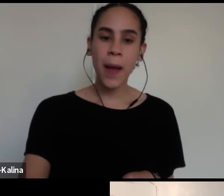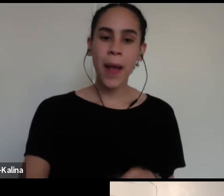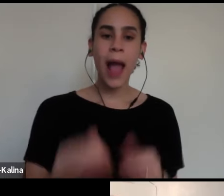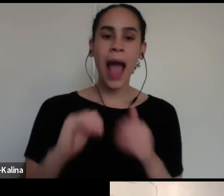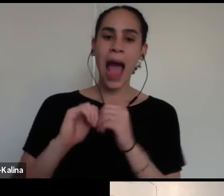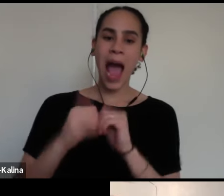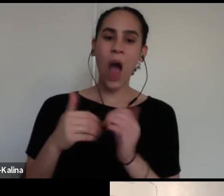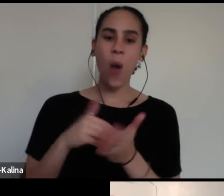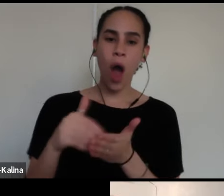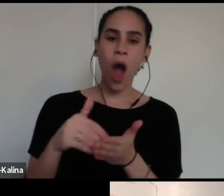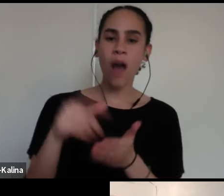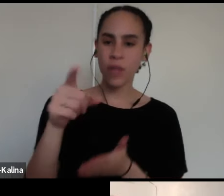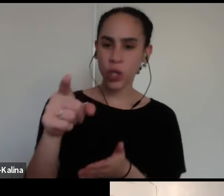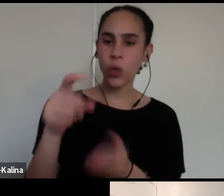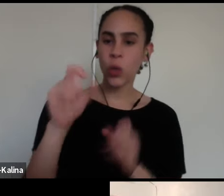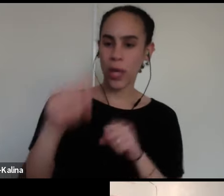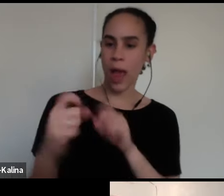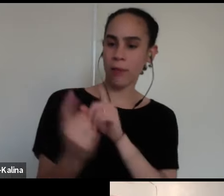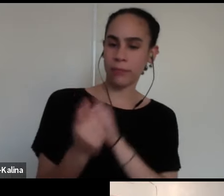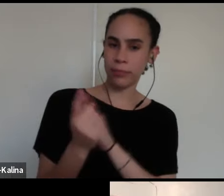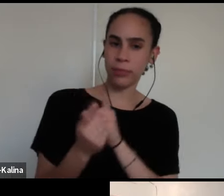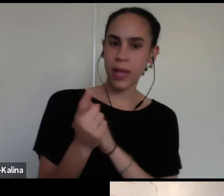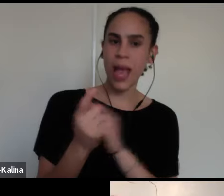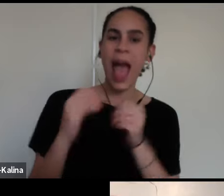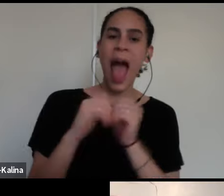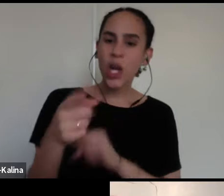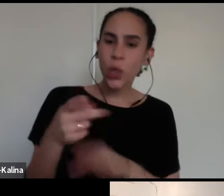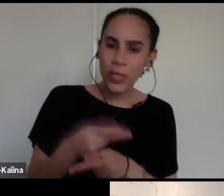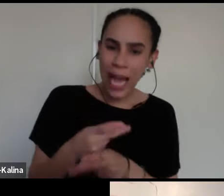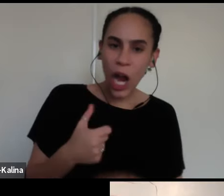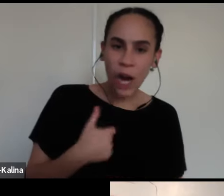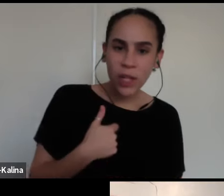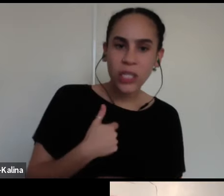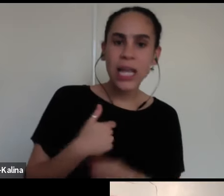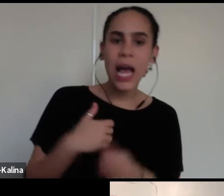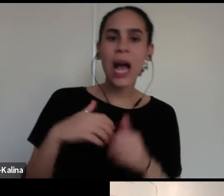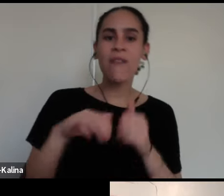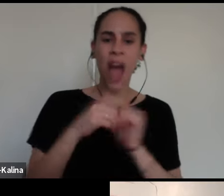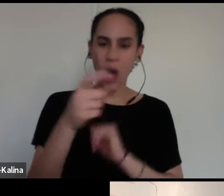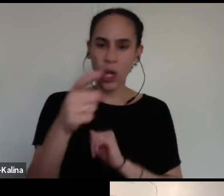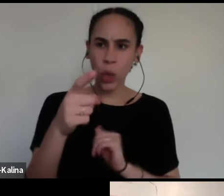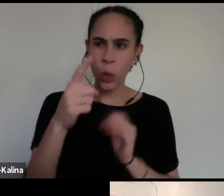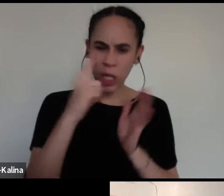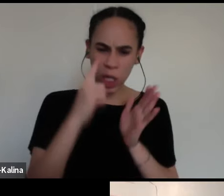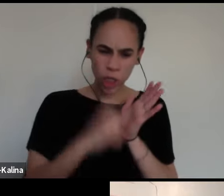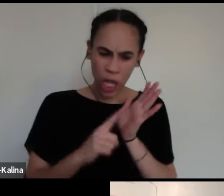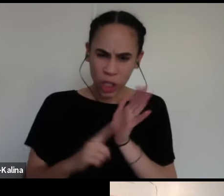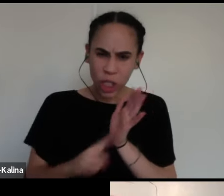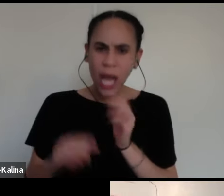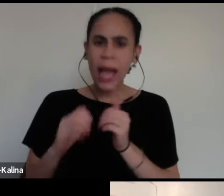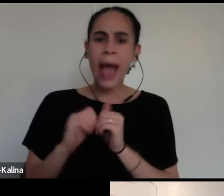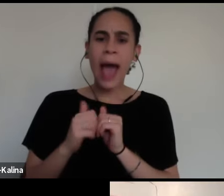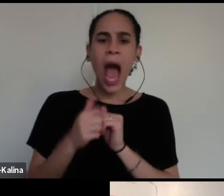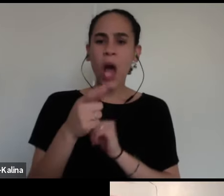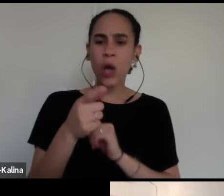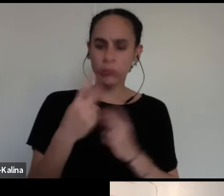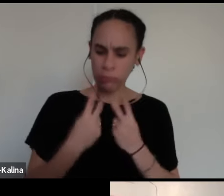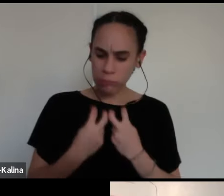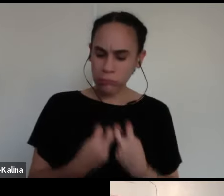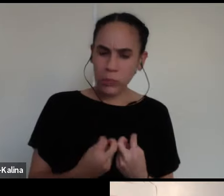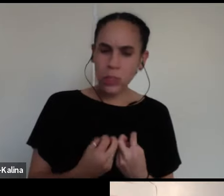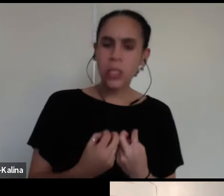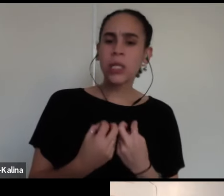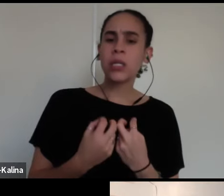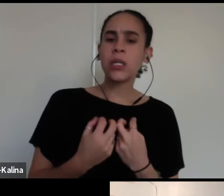a one-on-one? So how do you take care of yourself? How do you check in? How do you have that time to